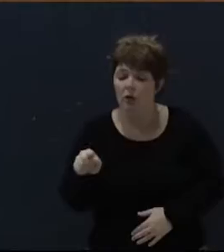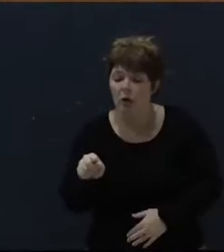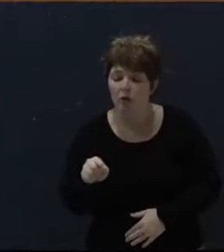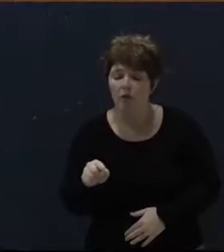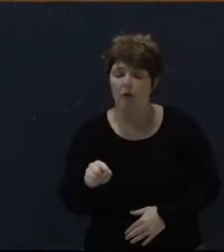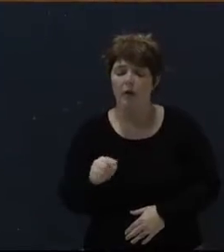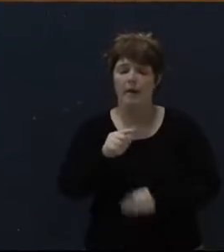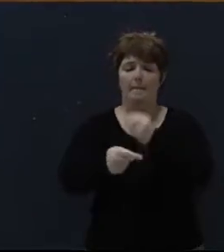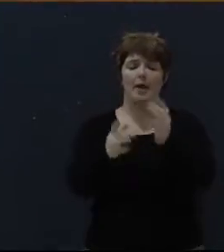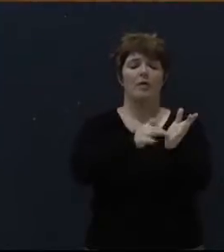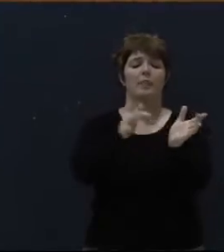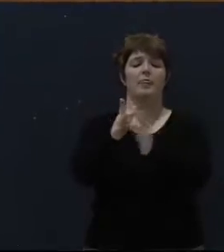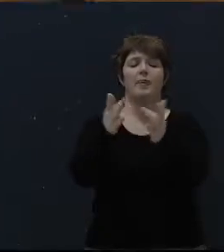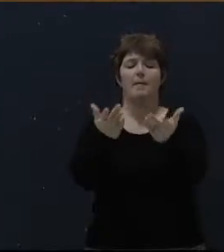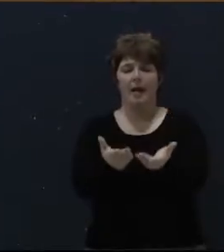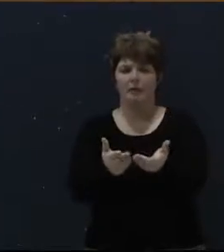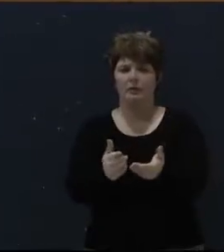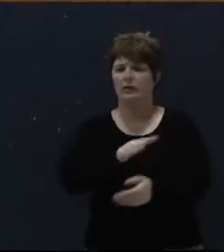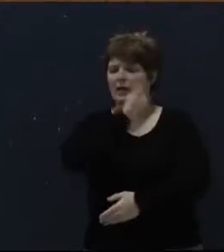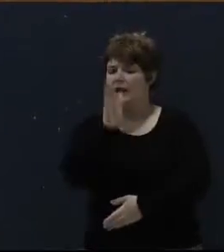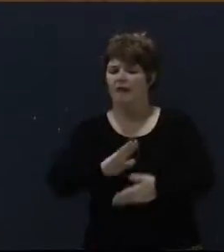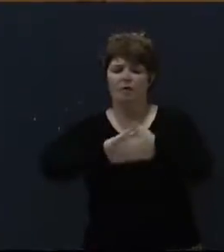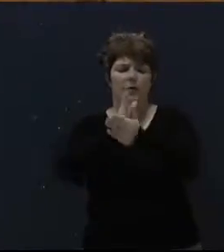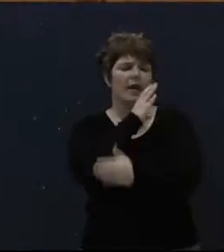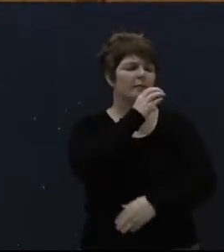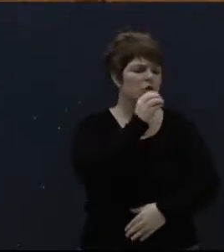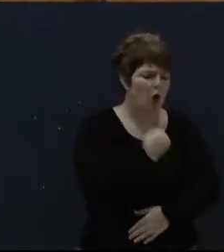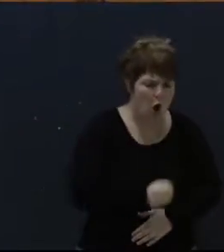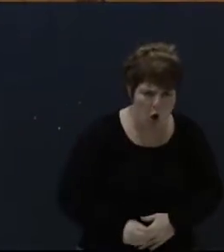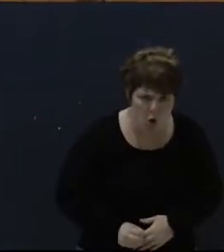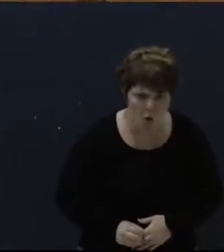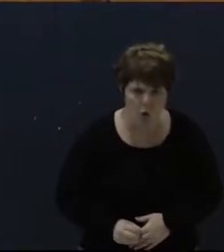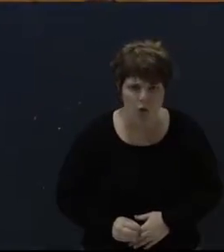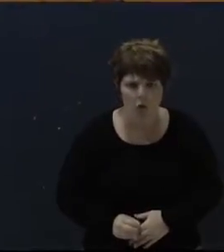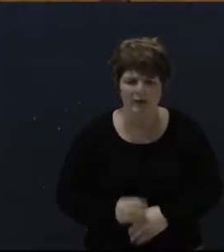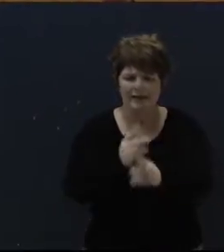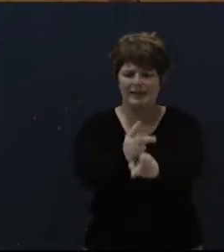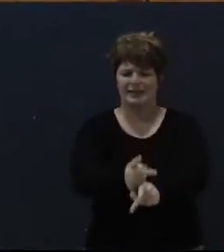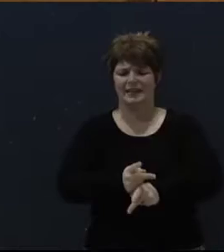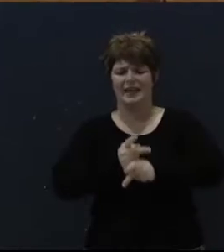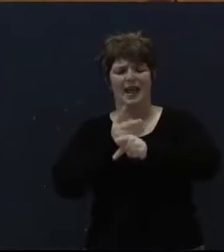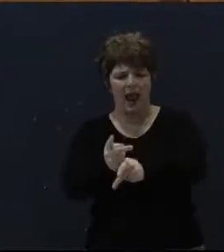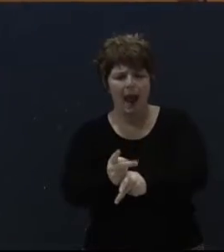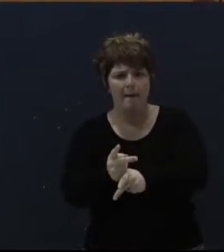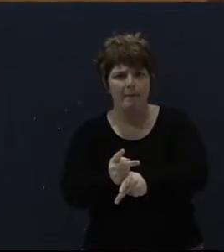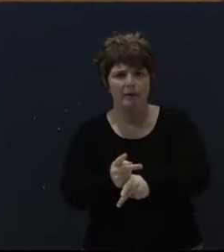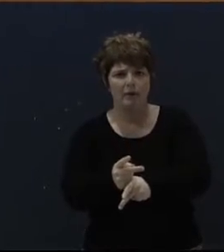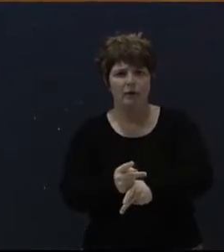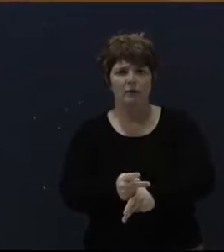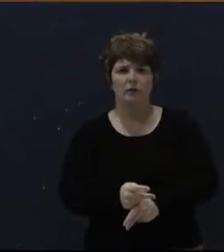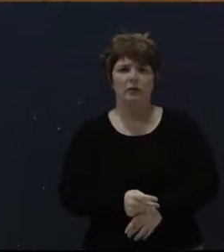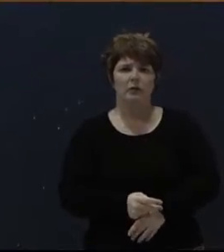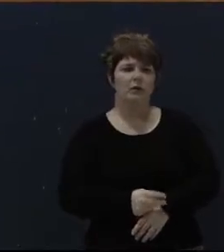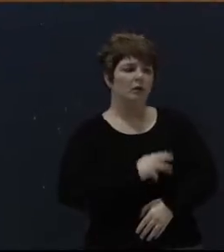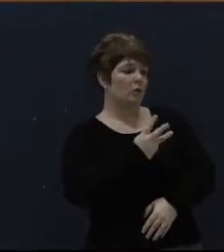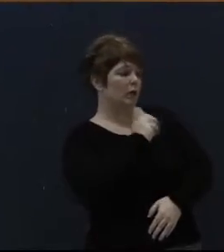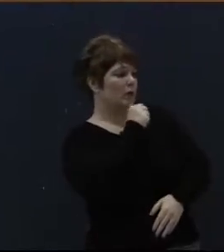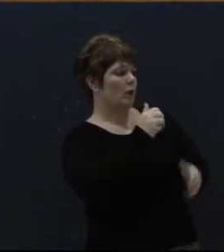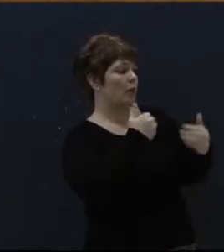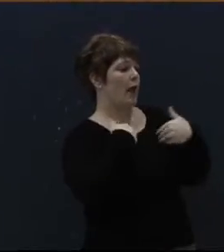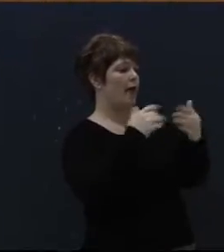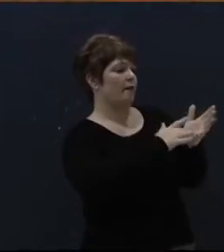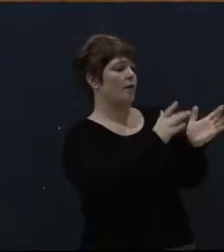of God? It never gets old. It never gets stale. It is preserved. Somebody said, well, we just don't have a Bible